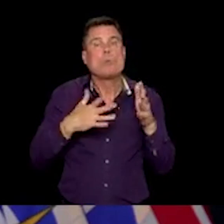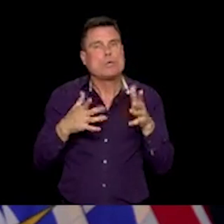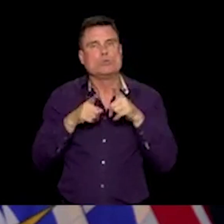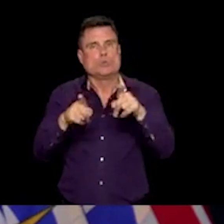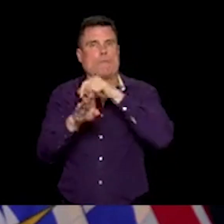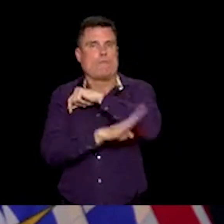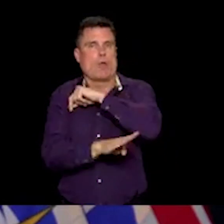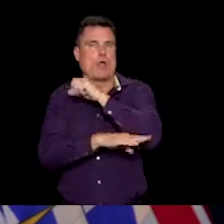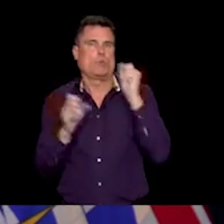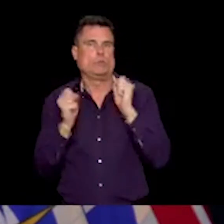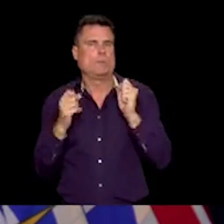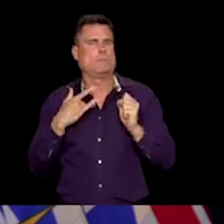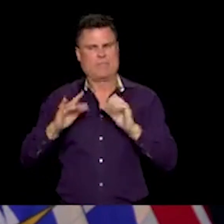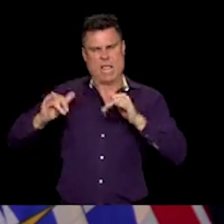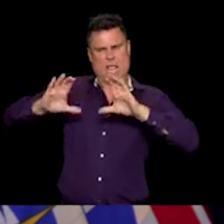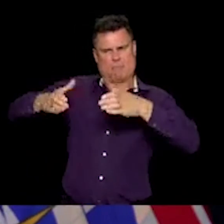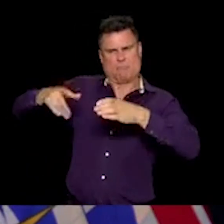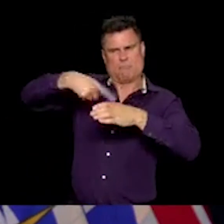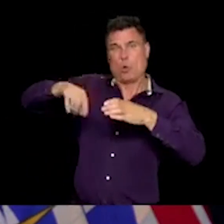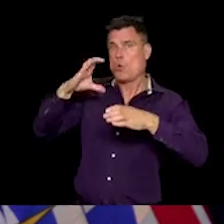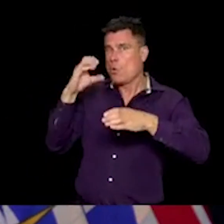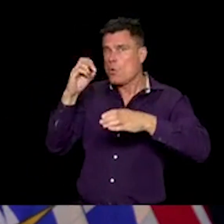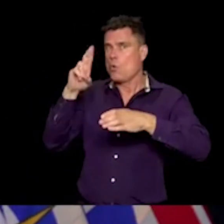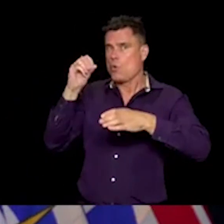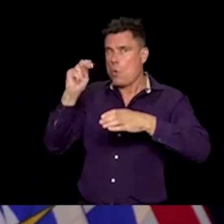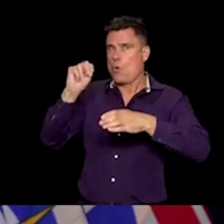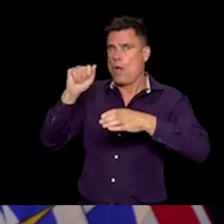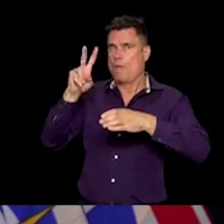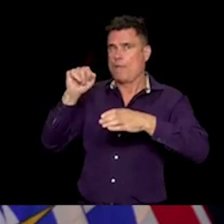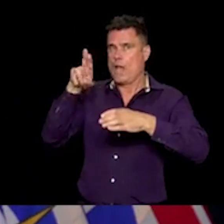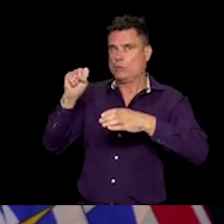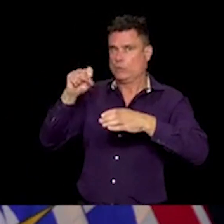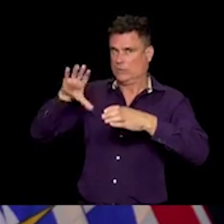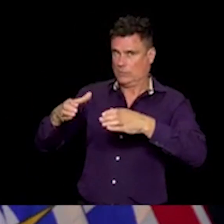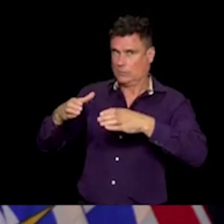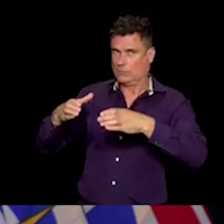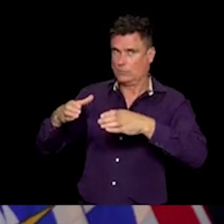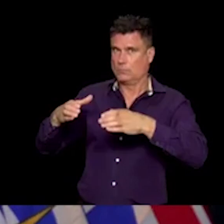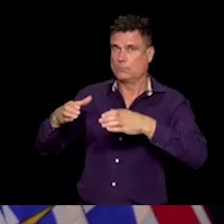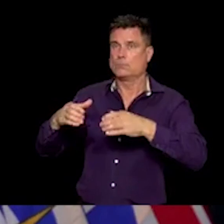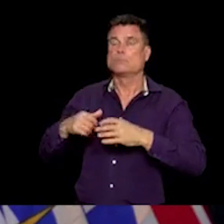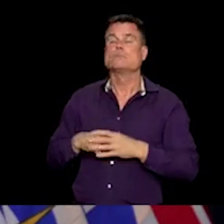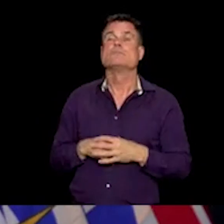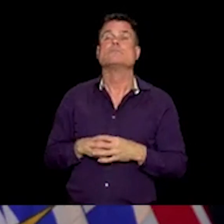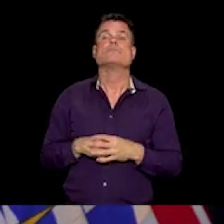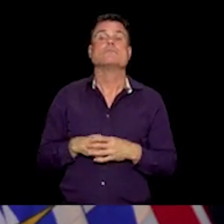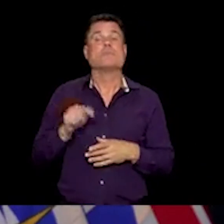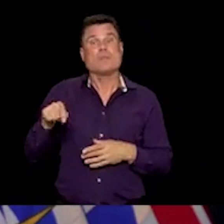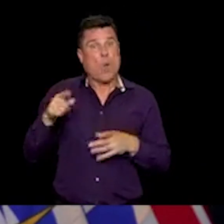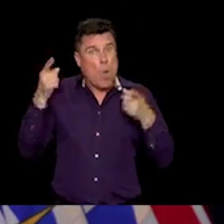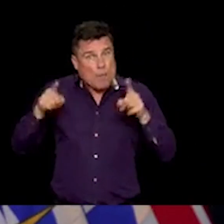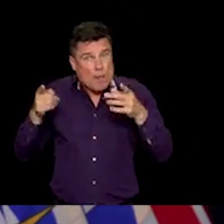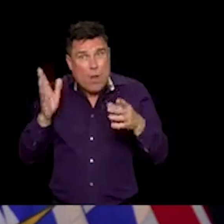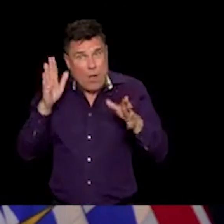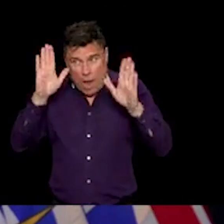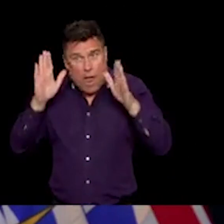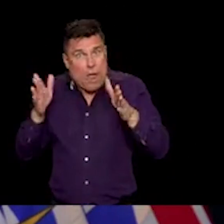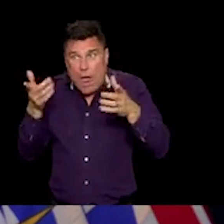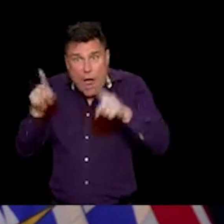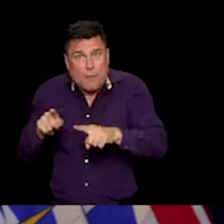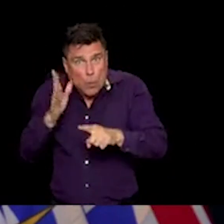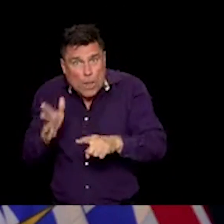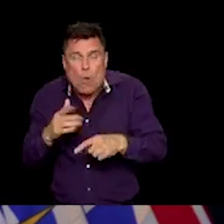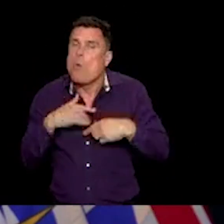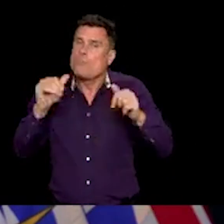the fall. I mean, I would really like to think that's not going to happen, but if we look historically at all of the pandemics that we